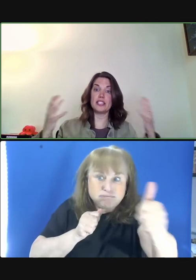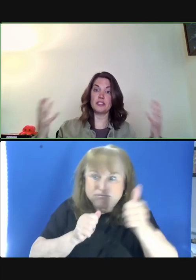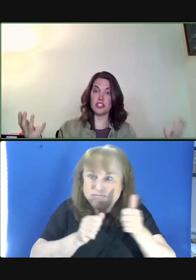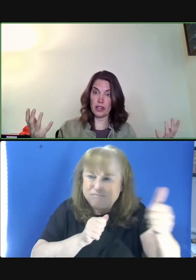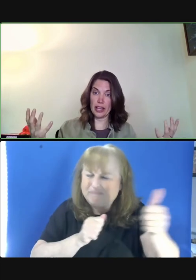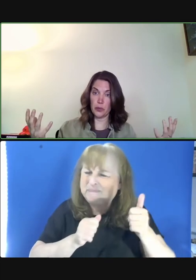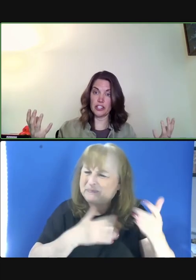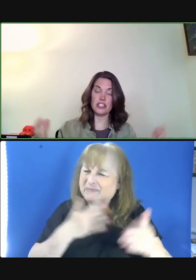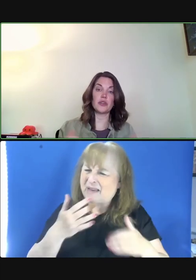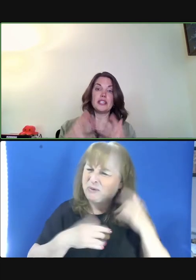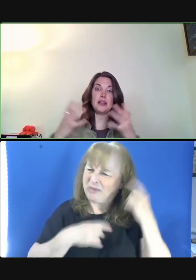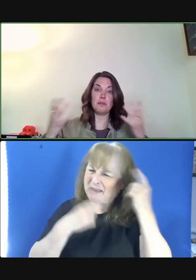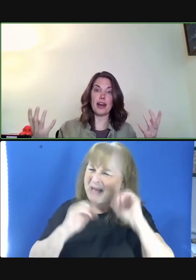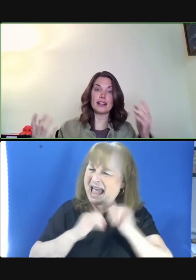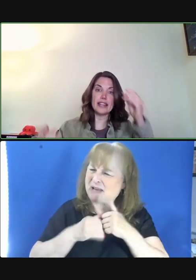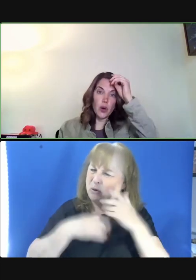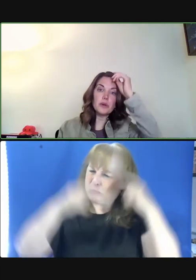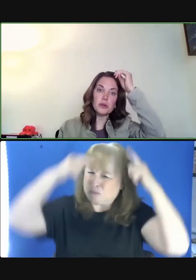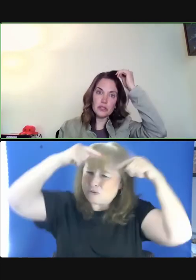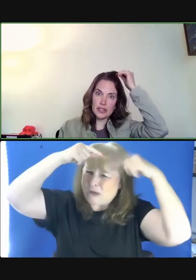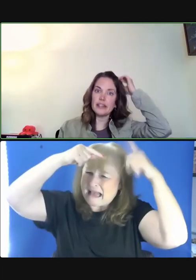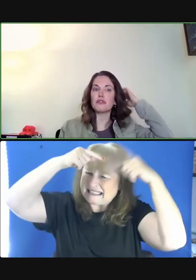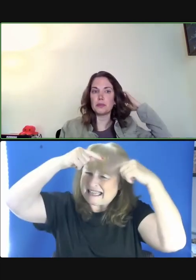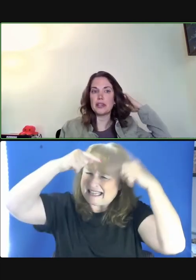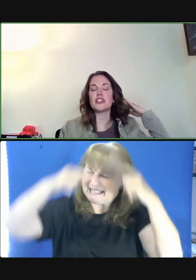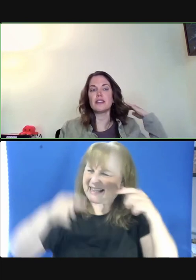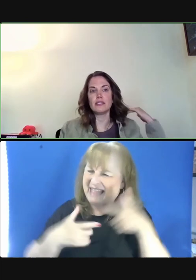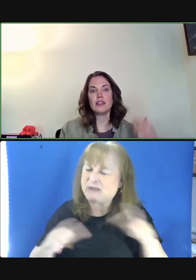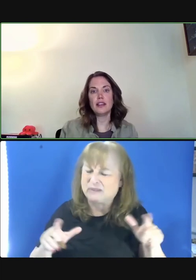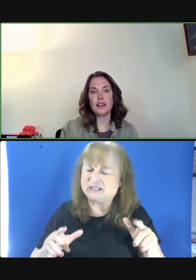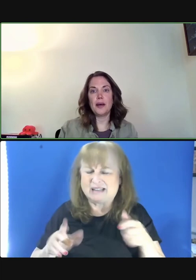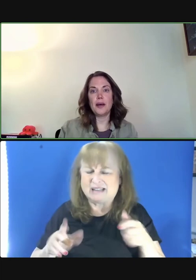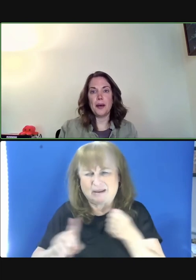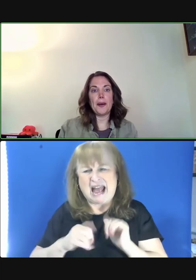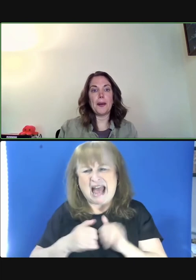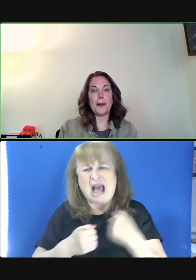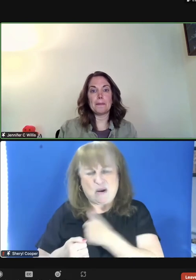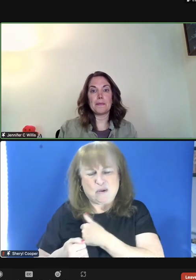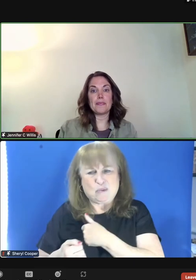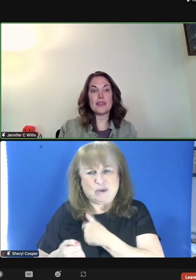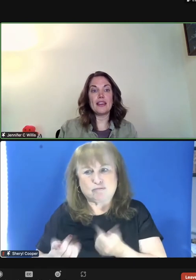to process visual language is going to impact how we present information?